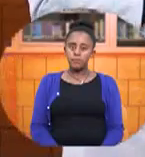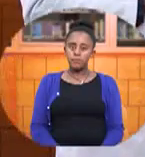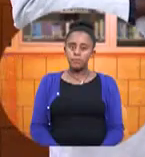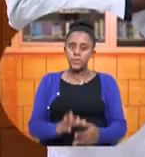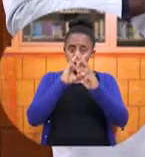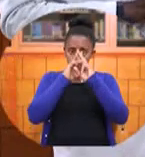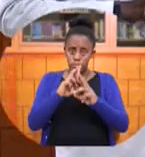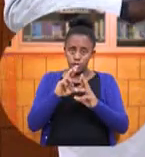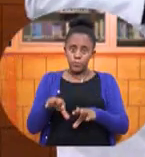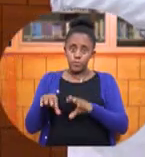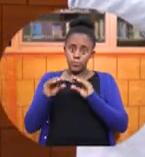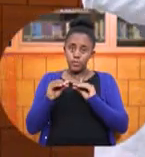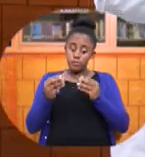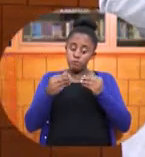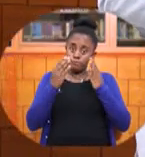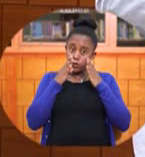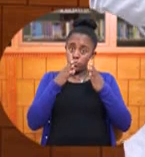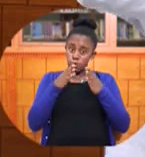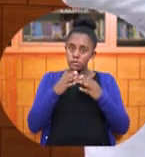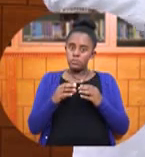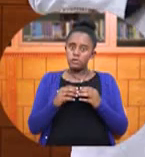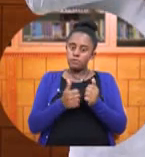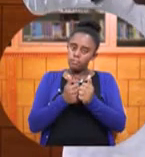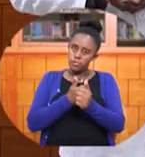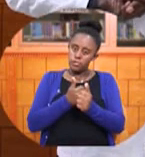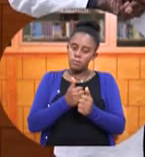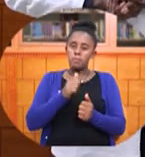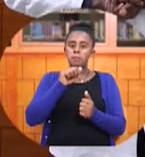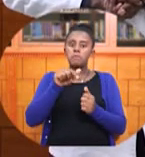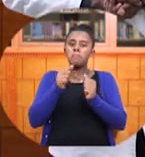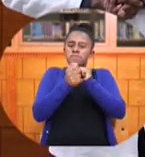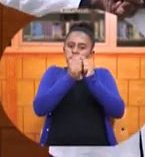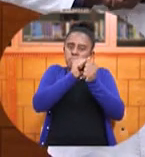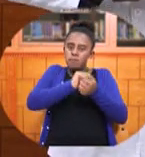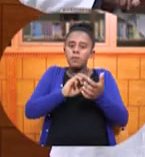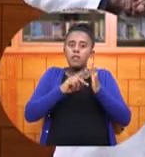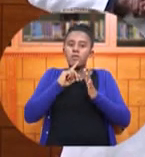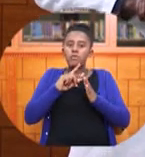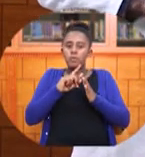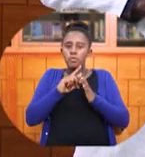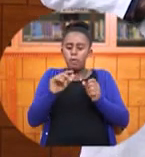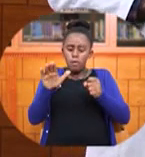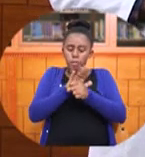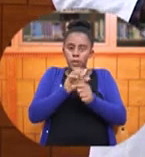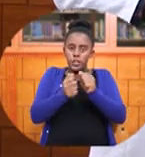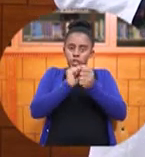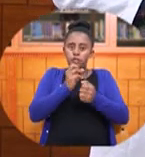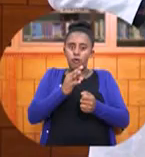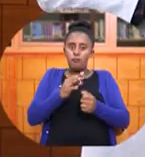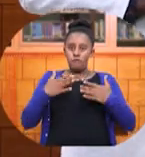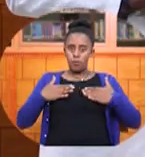Dear student, give me attention and follow me. Metamorphosis is a complete change of body